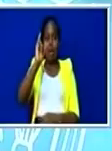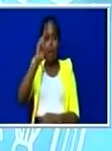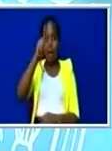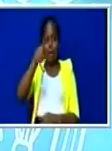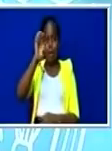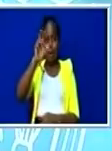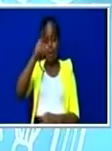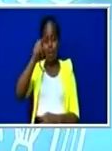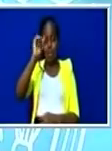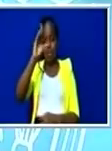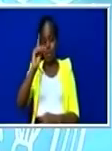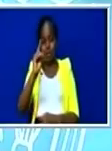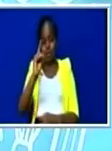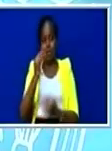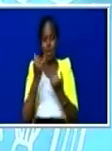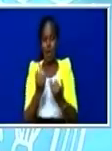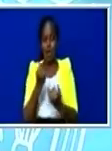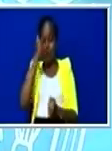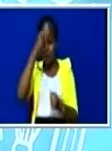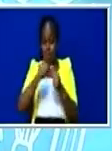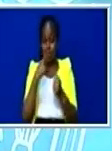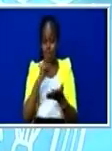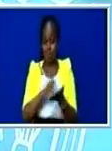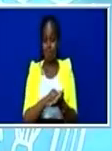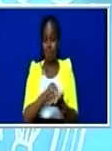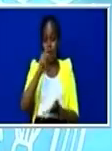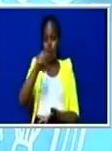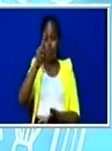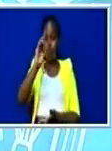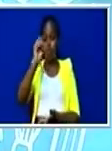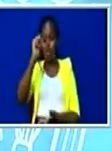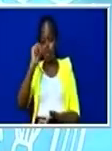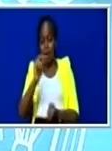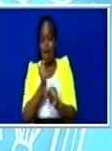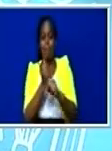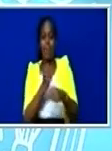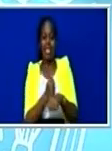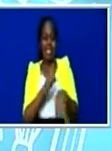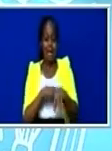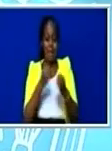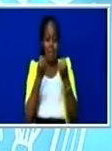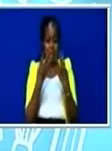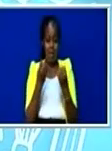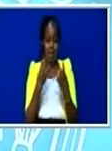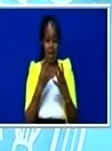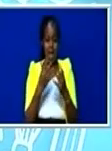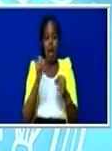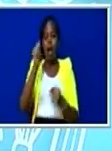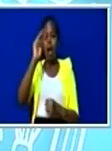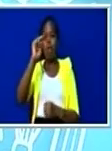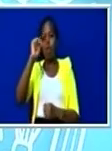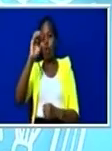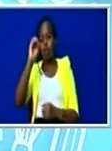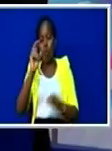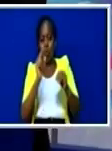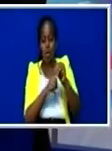dipeptide. Just two. So we've said proteins are made when many amino acids are